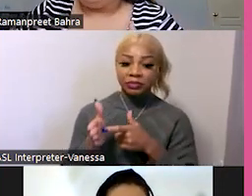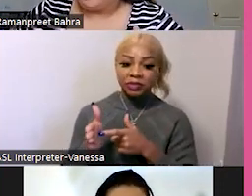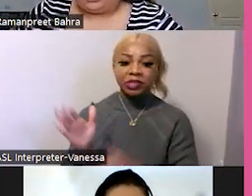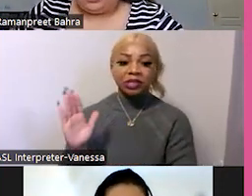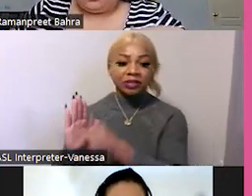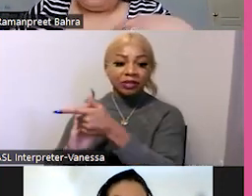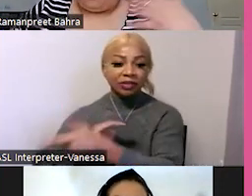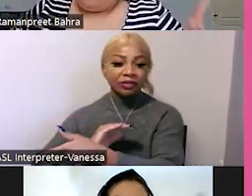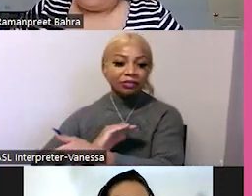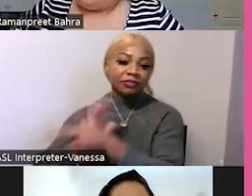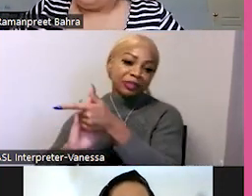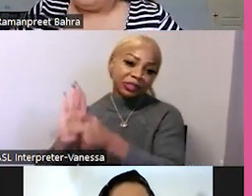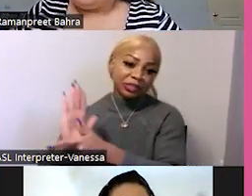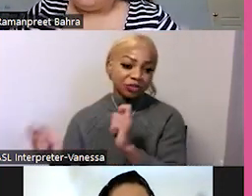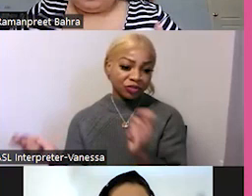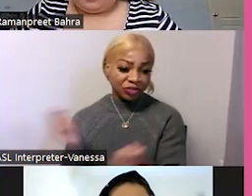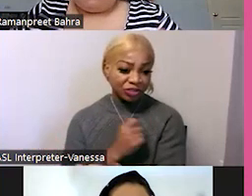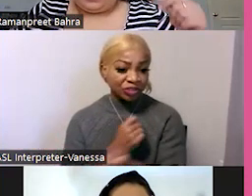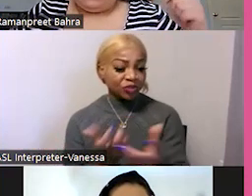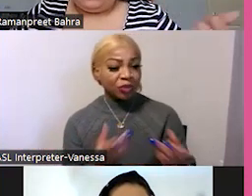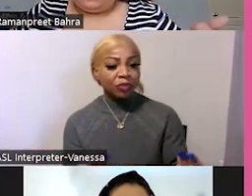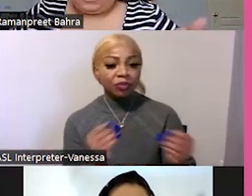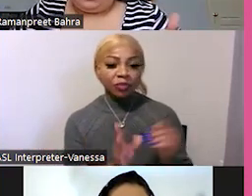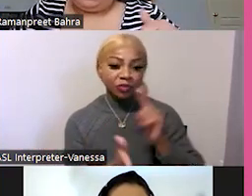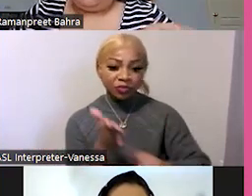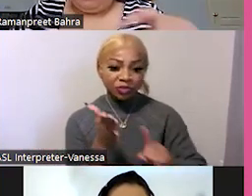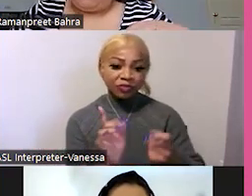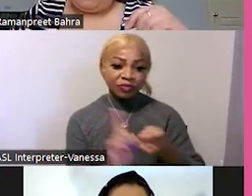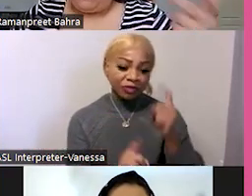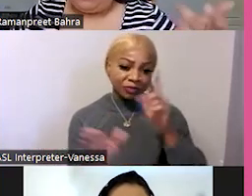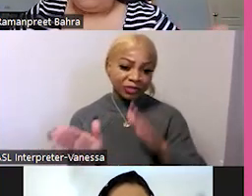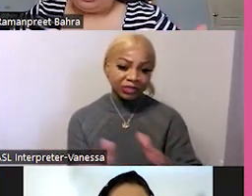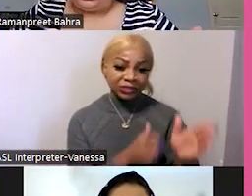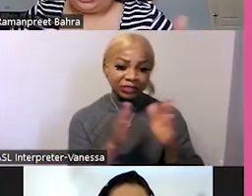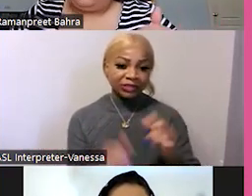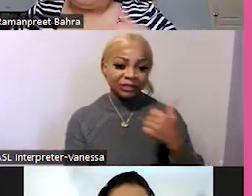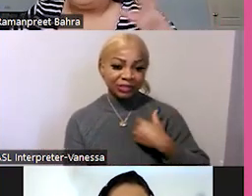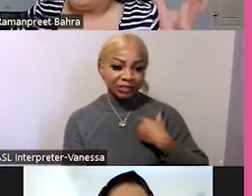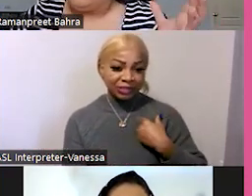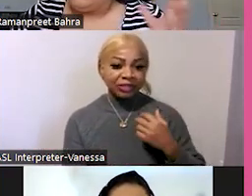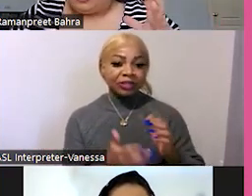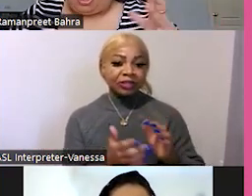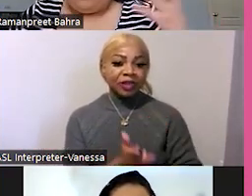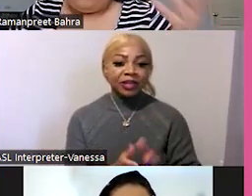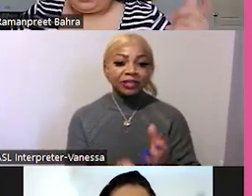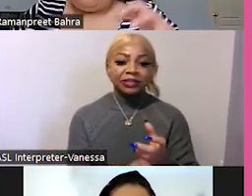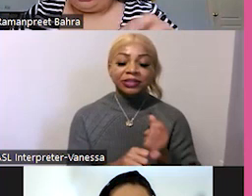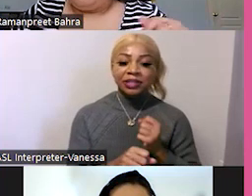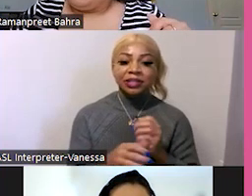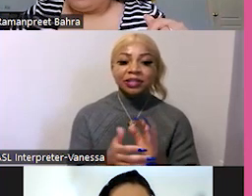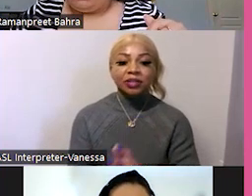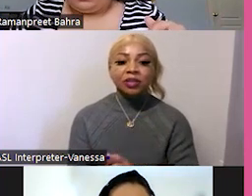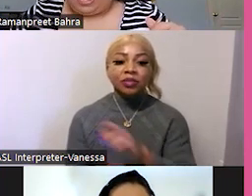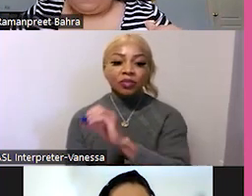change, we call for further research to be done by Statistics Canada to grasp the breadth of knowledge and the rates of fat and